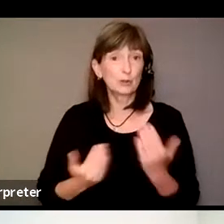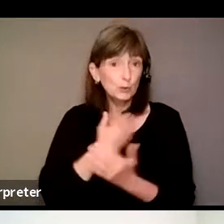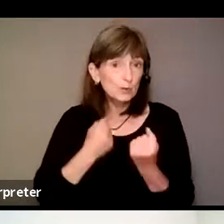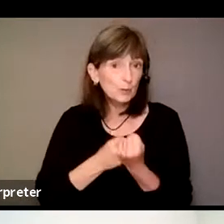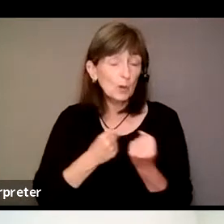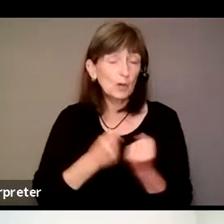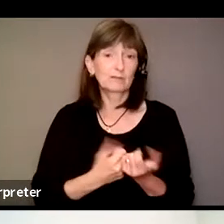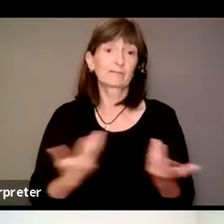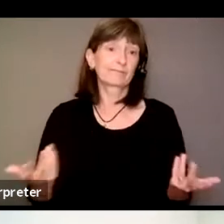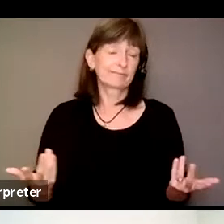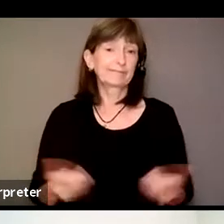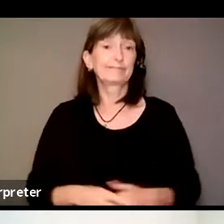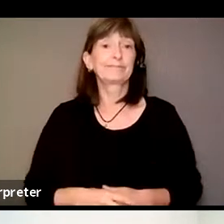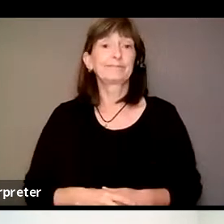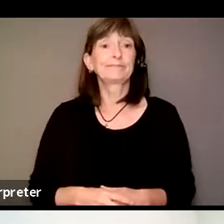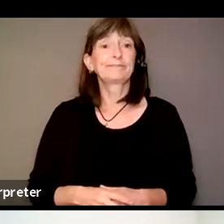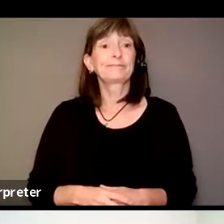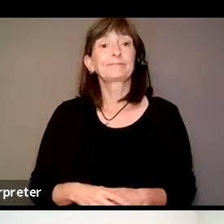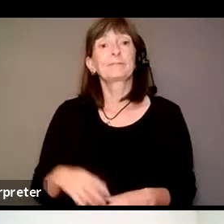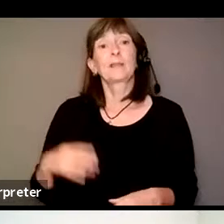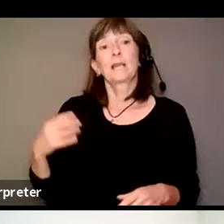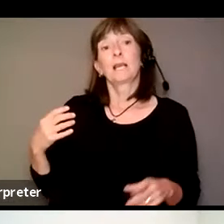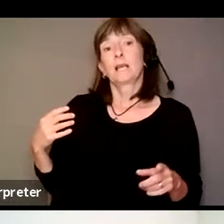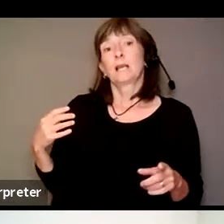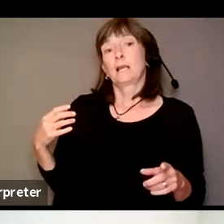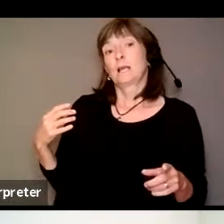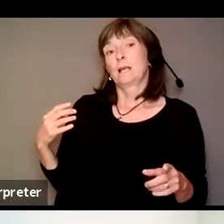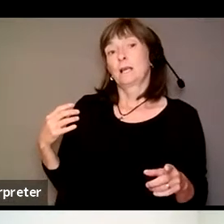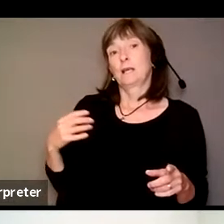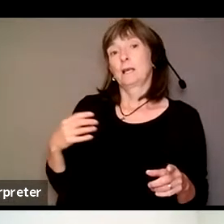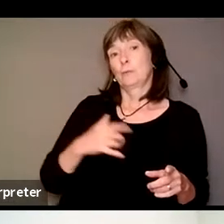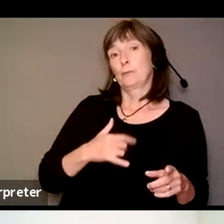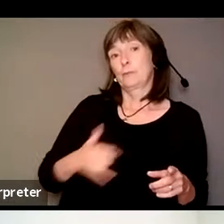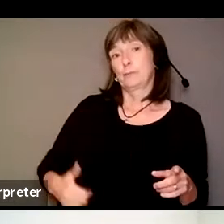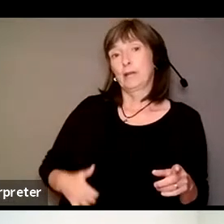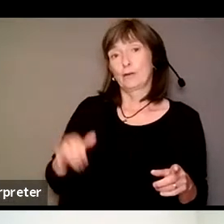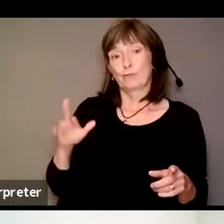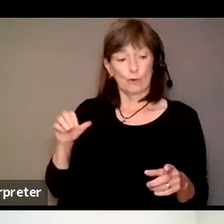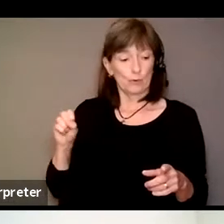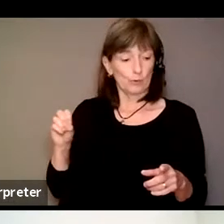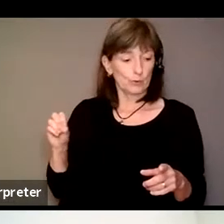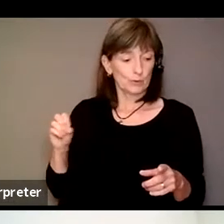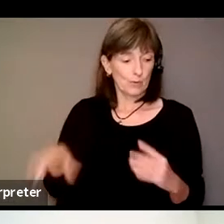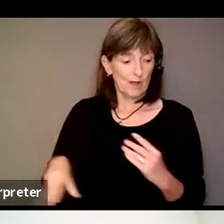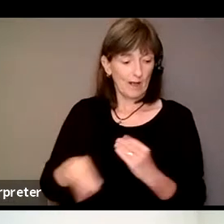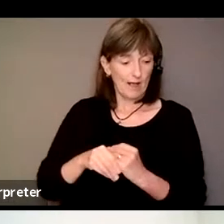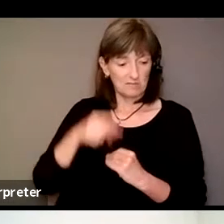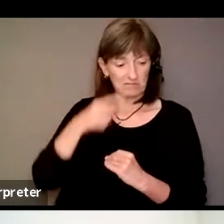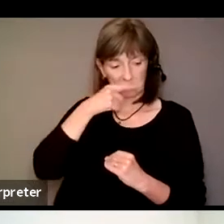well. Minister Howell, if I could just add one little thing there. I think